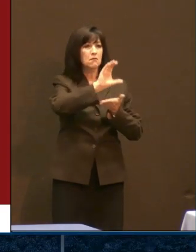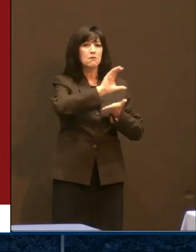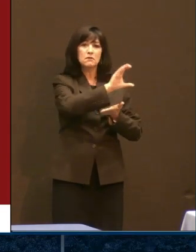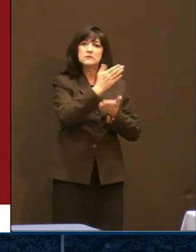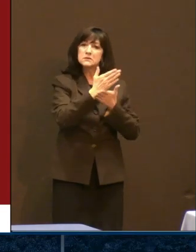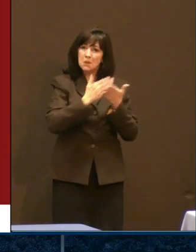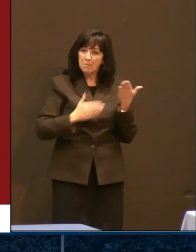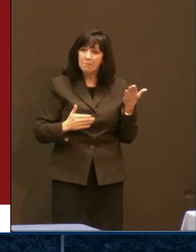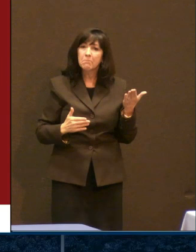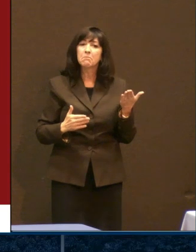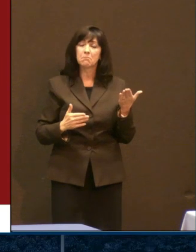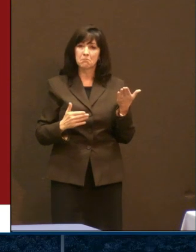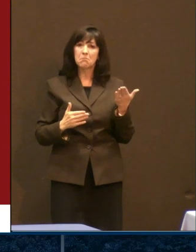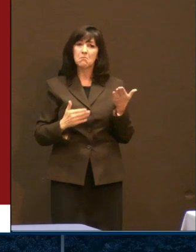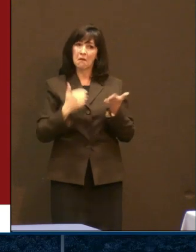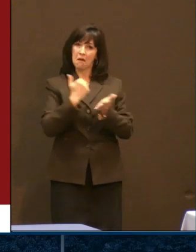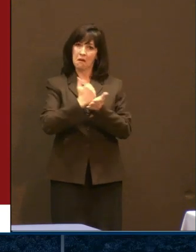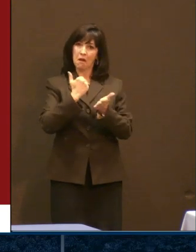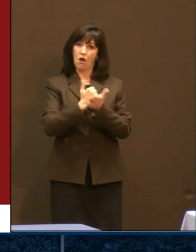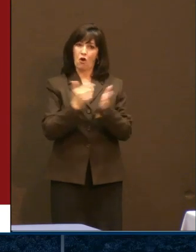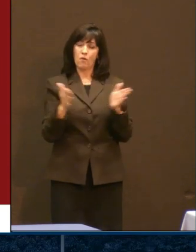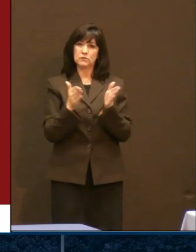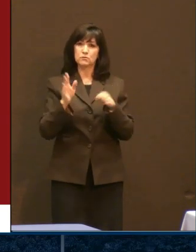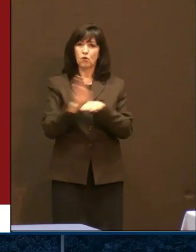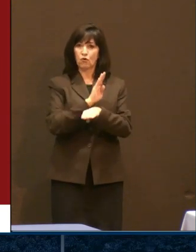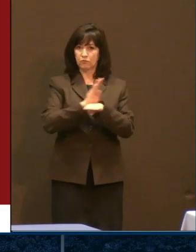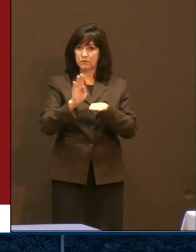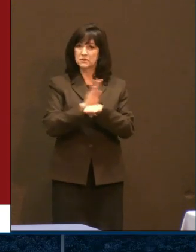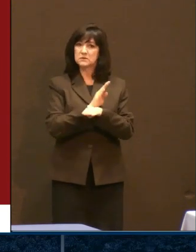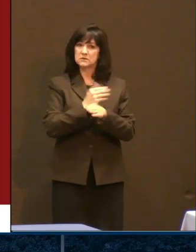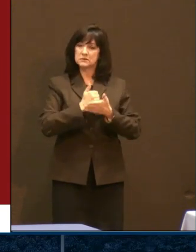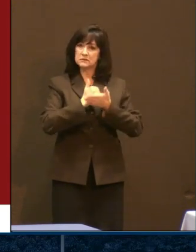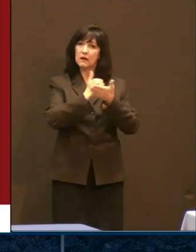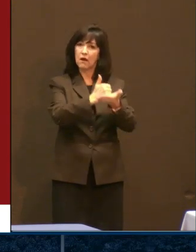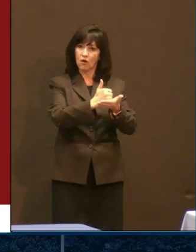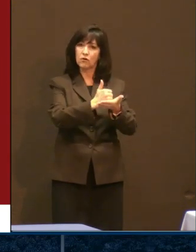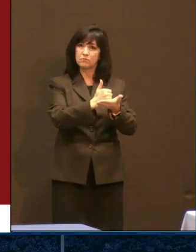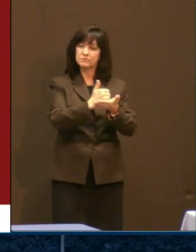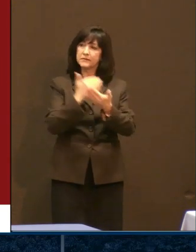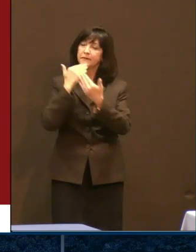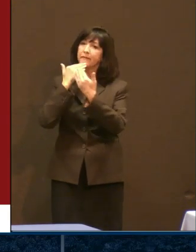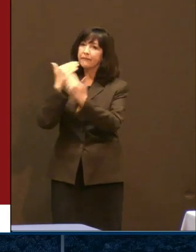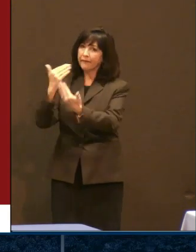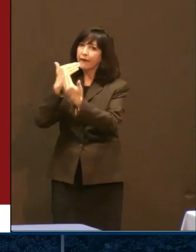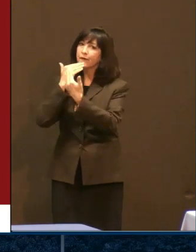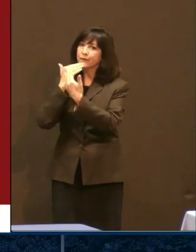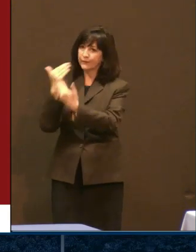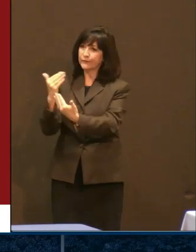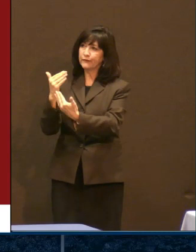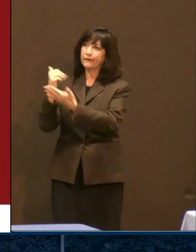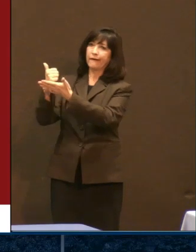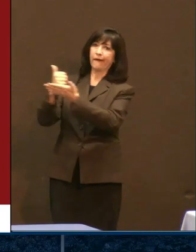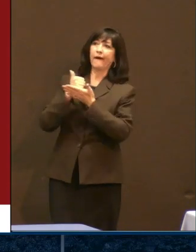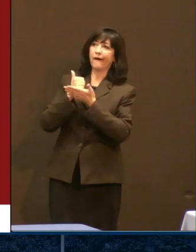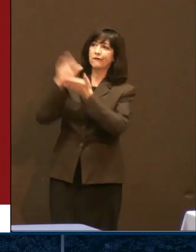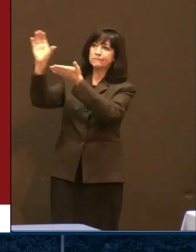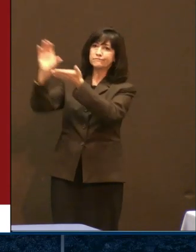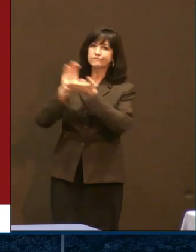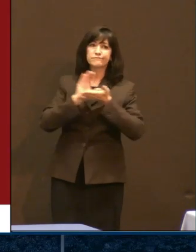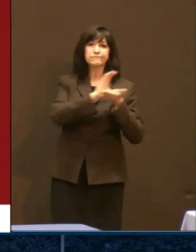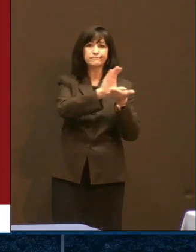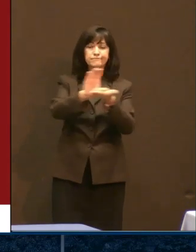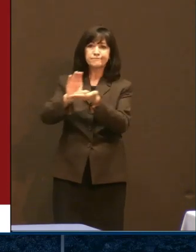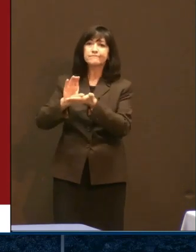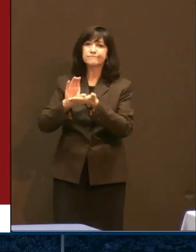replenish the small business fund, and we thank our congressional delegation for that. This has been a very difficult